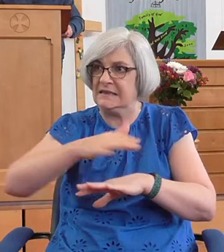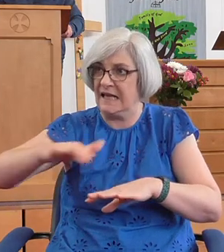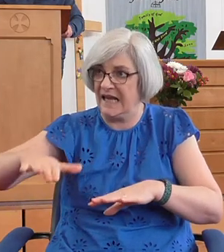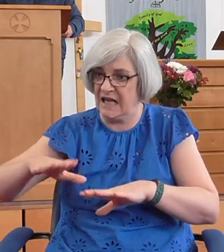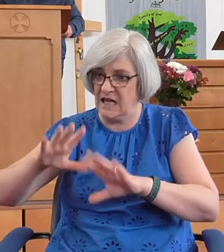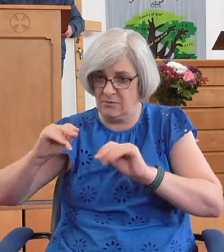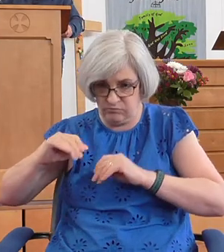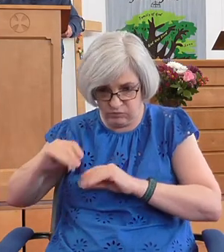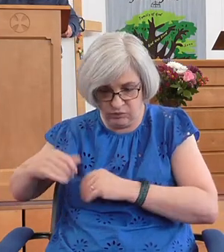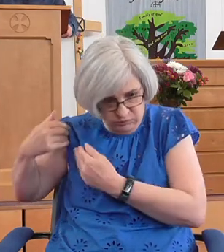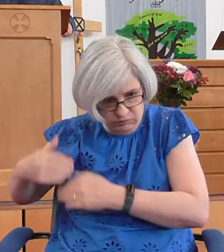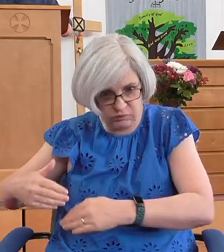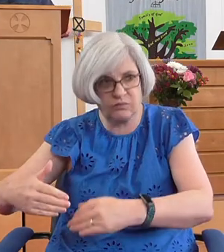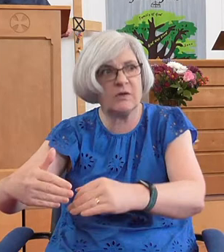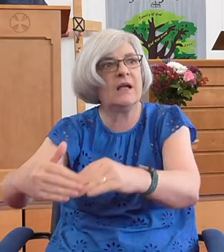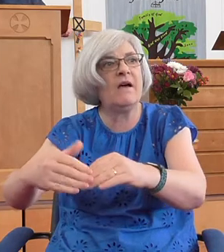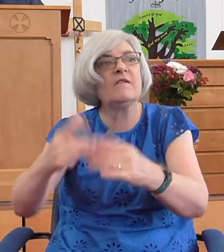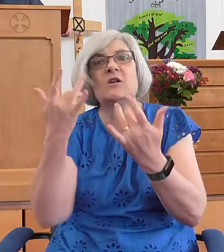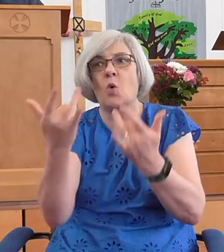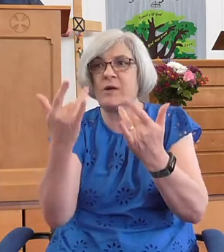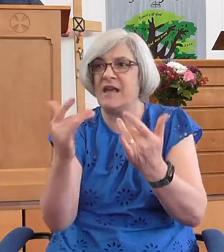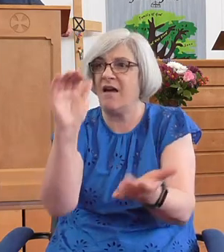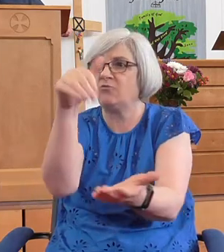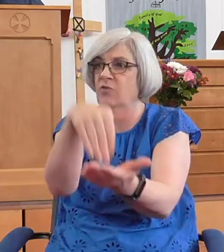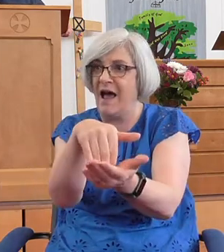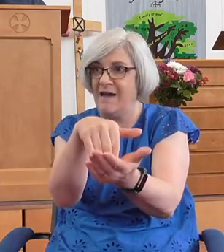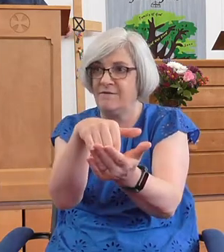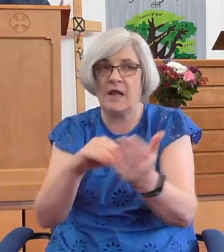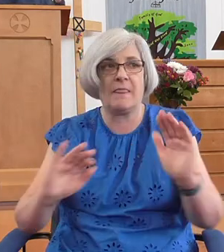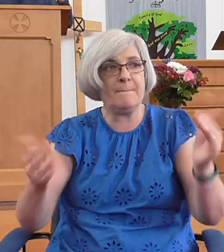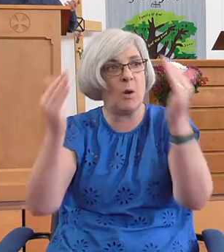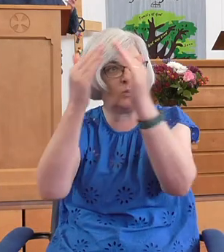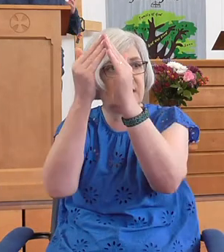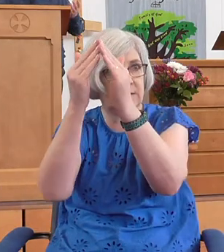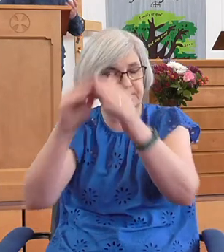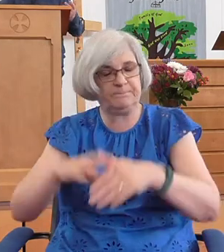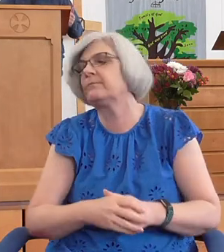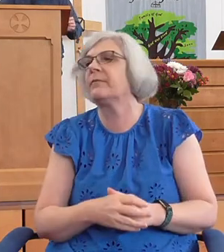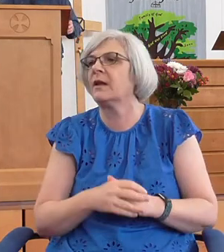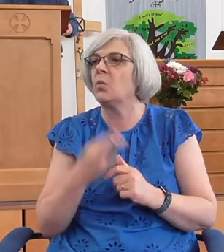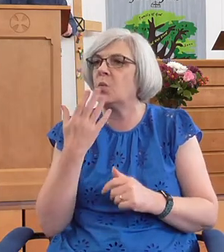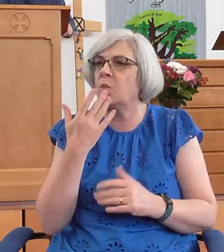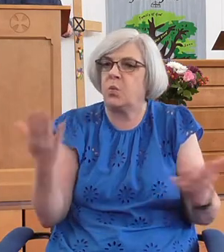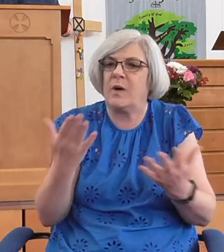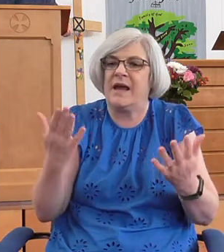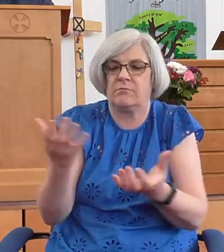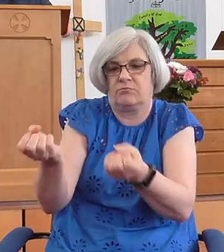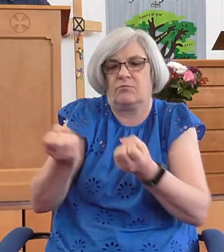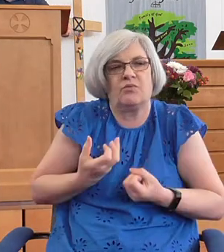or Sinai, two different names for the same place, the place where they will receive the Ten